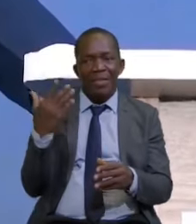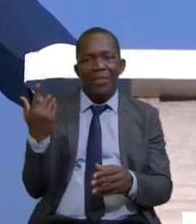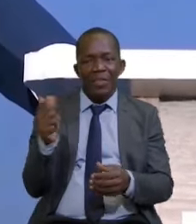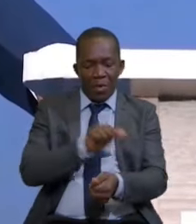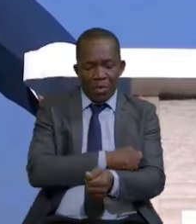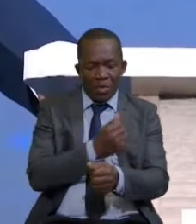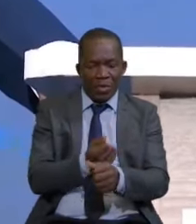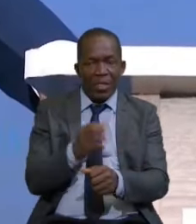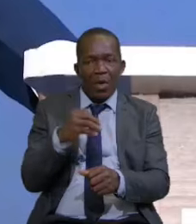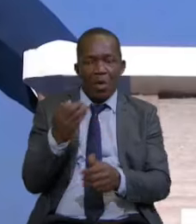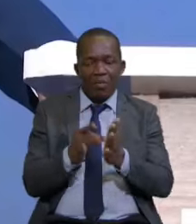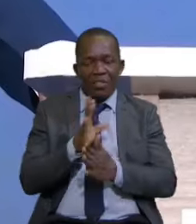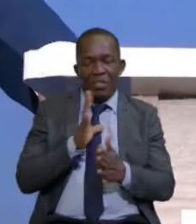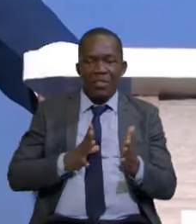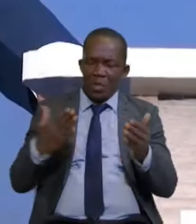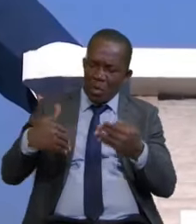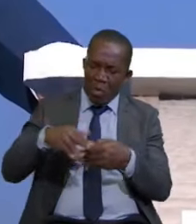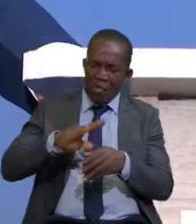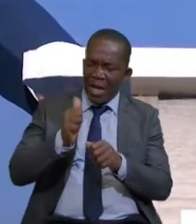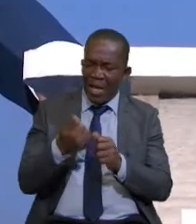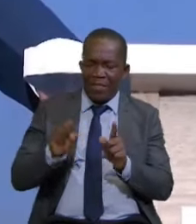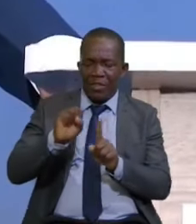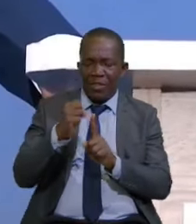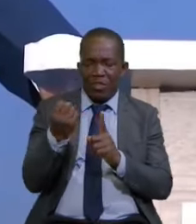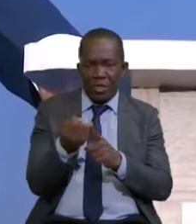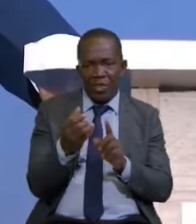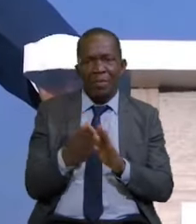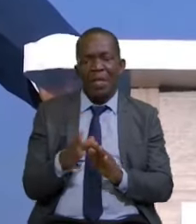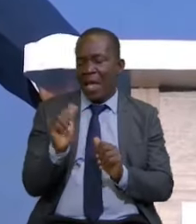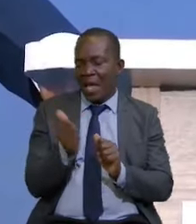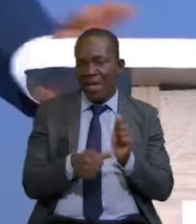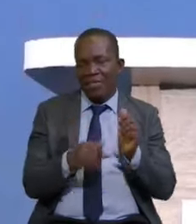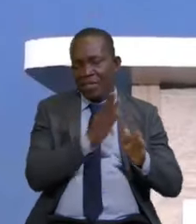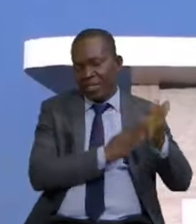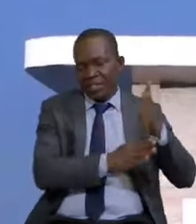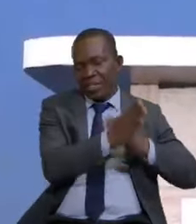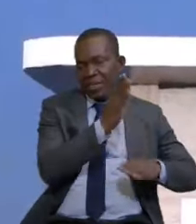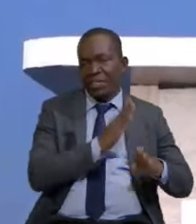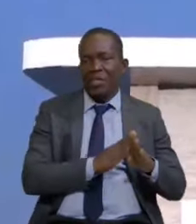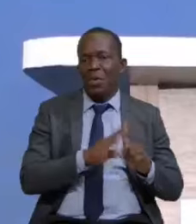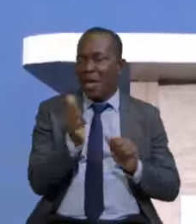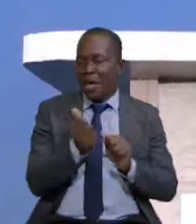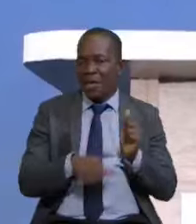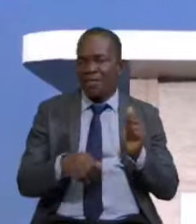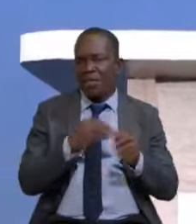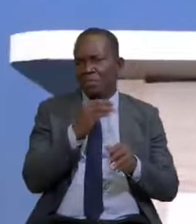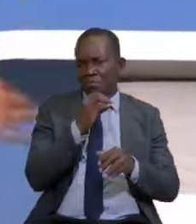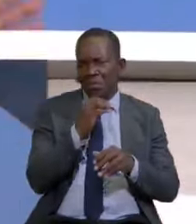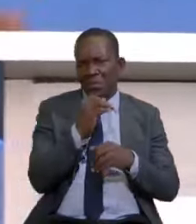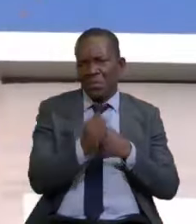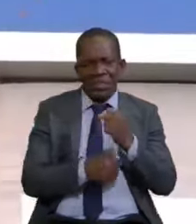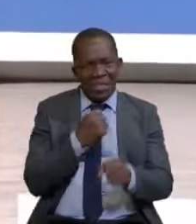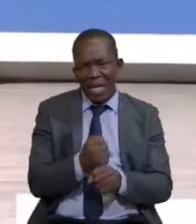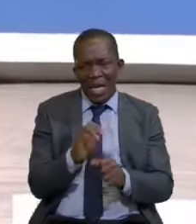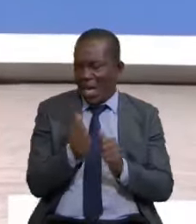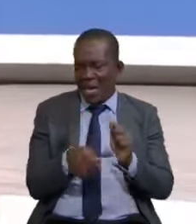situation, every generation, every century, every time, any time we're